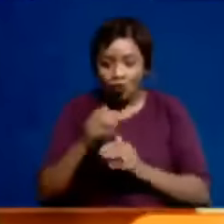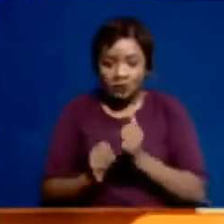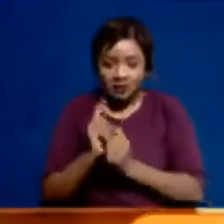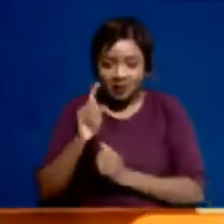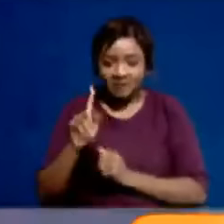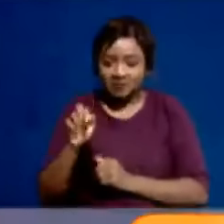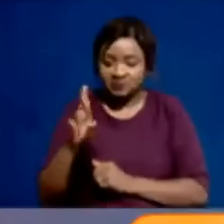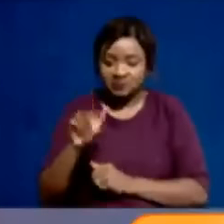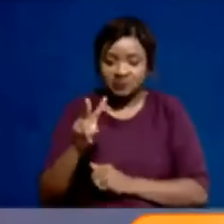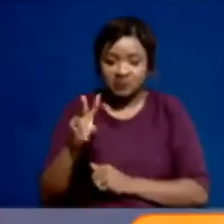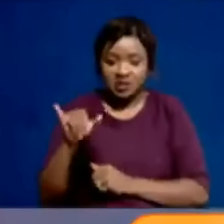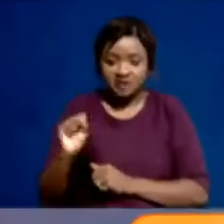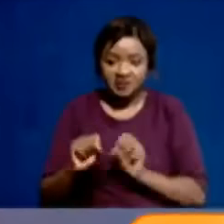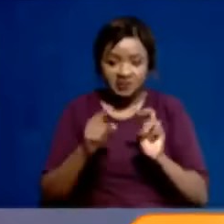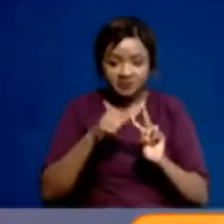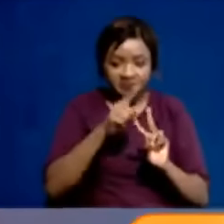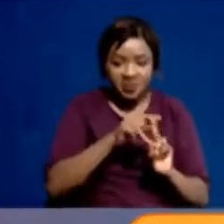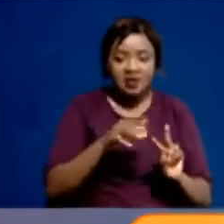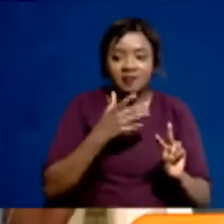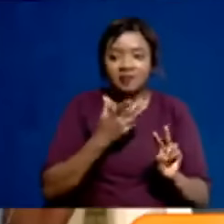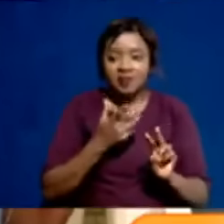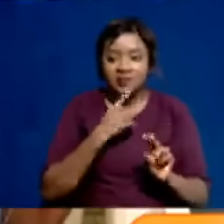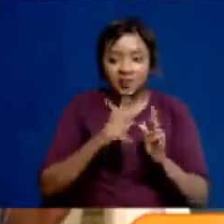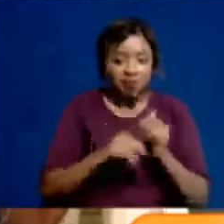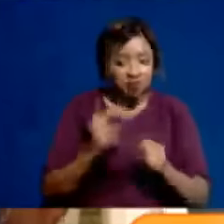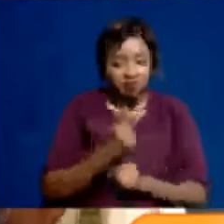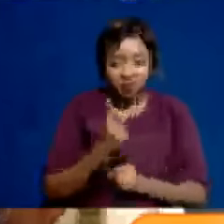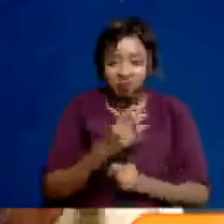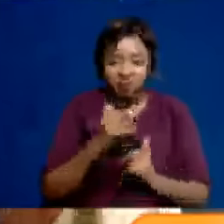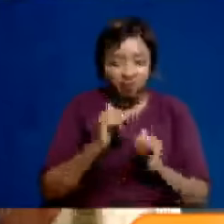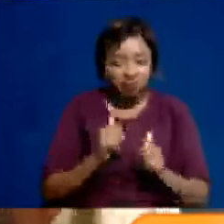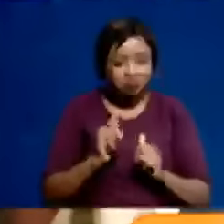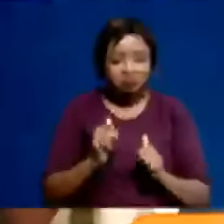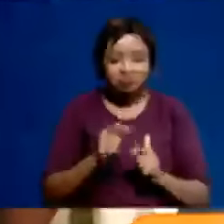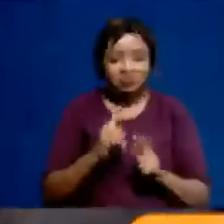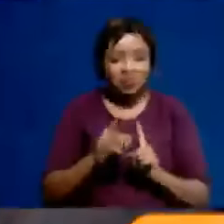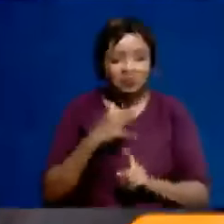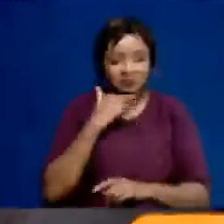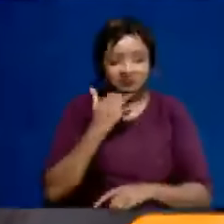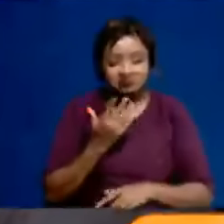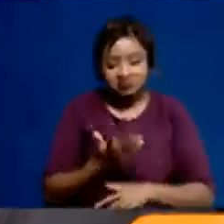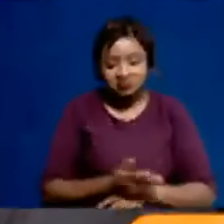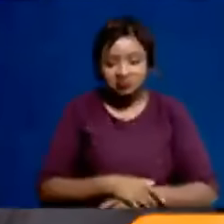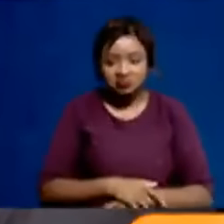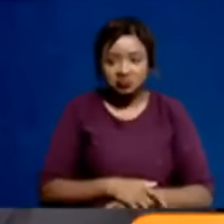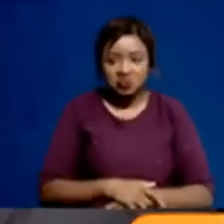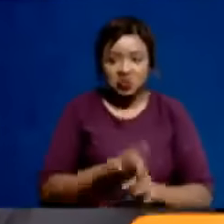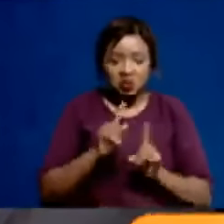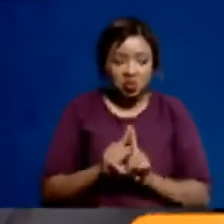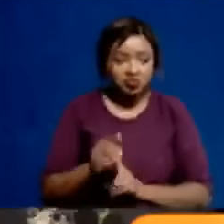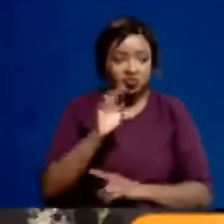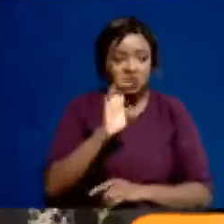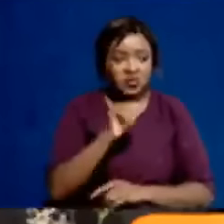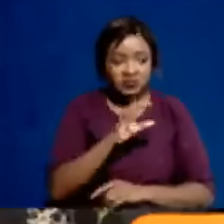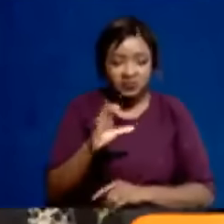Muuo Nzomo, the parents of the deceased said the two young lives and promising lives had been cut short. Ethics and Anti-Corruption Commission spokesperson